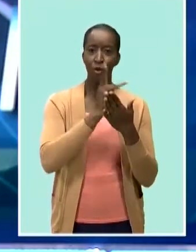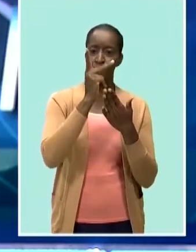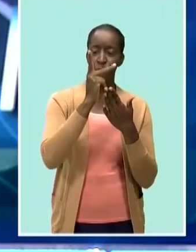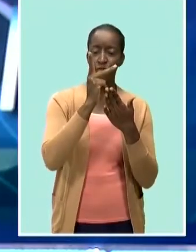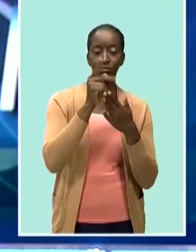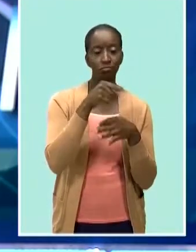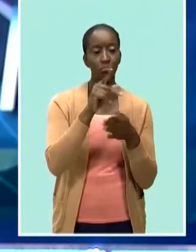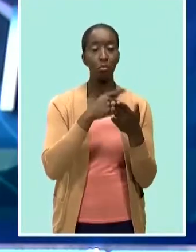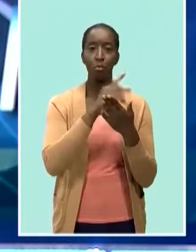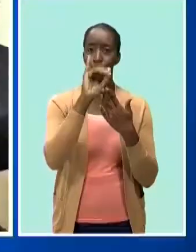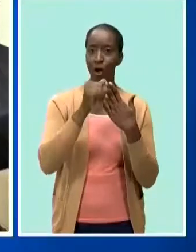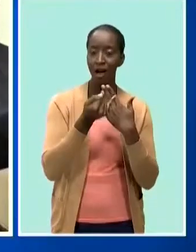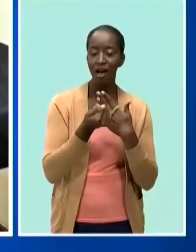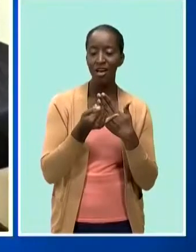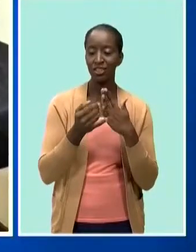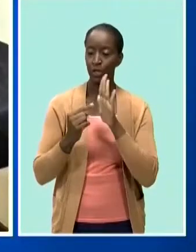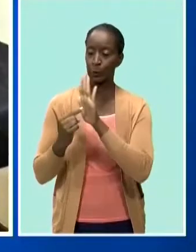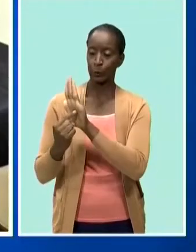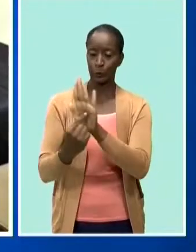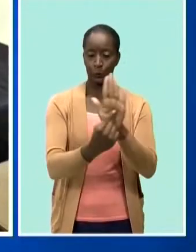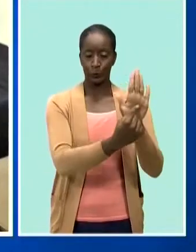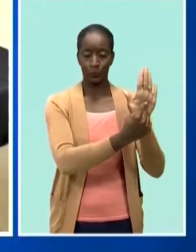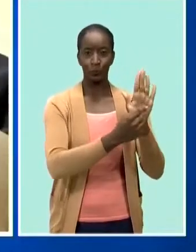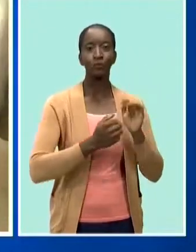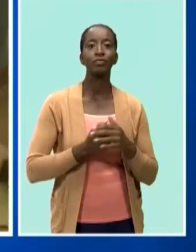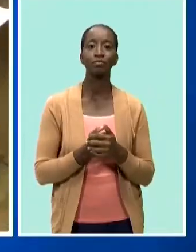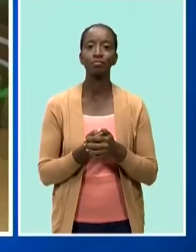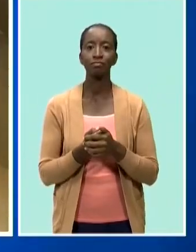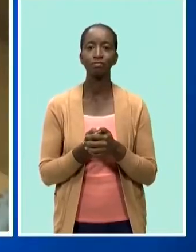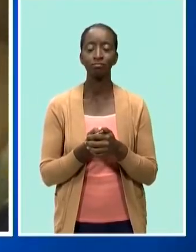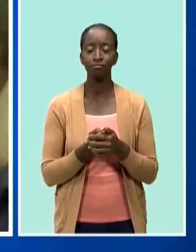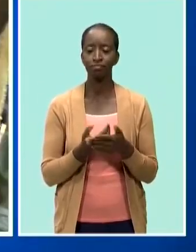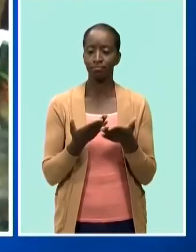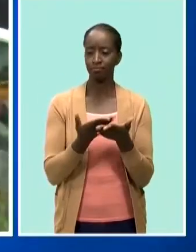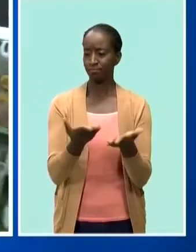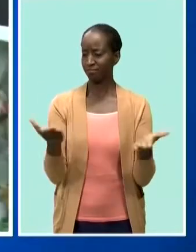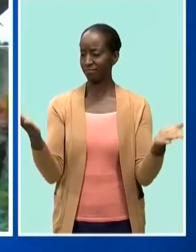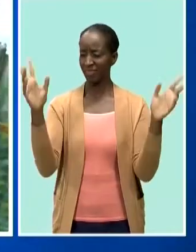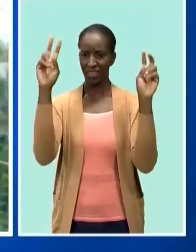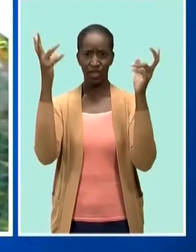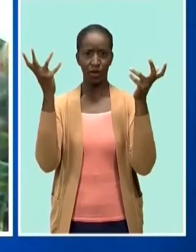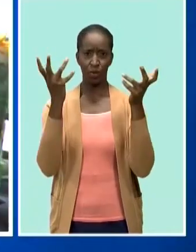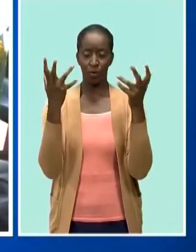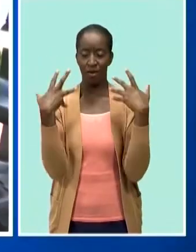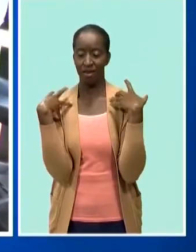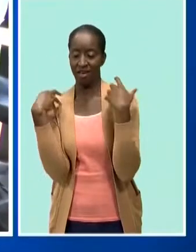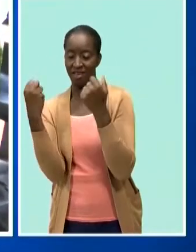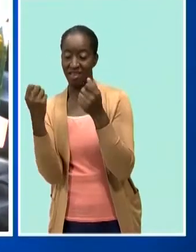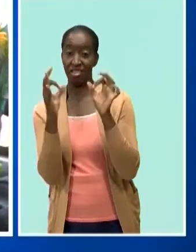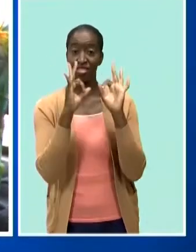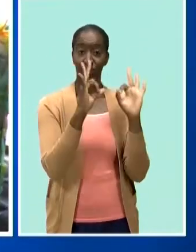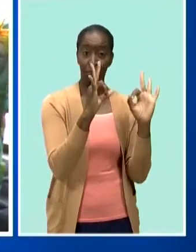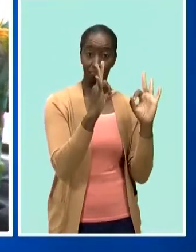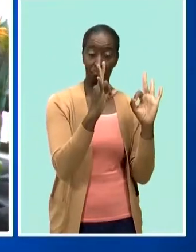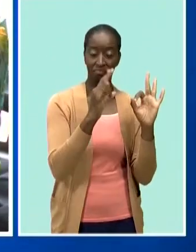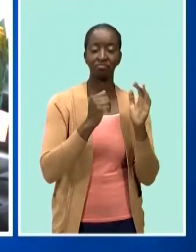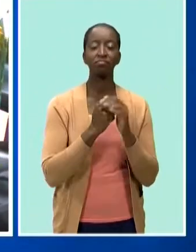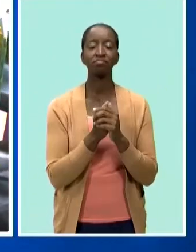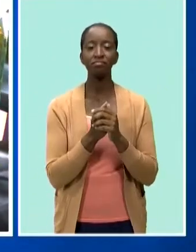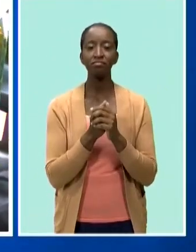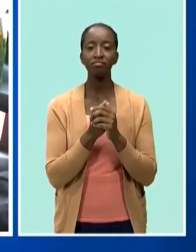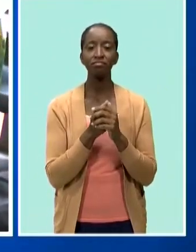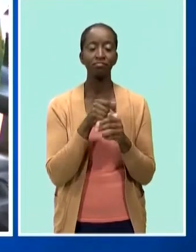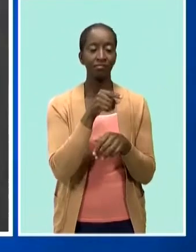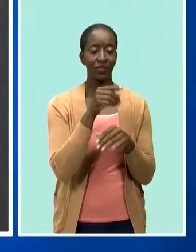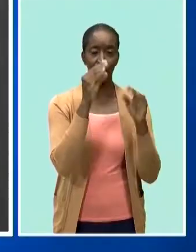reports. The theme of this exhibition is health and wellness, and chairperson of BCC's Board of Management, Professor